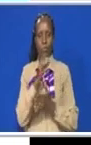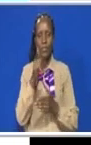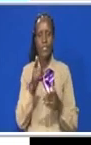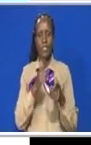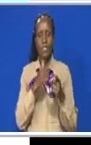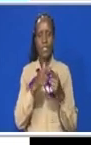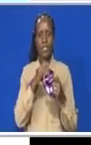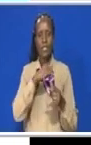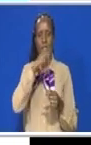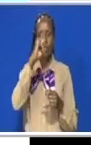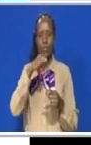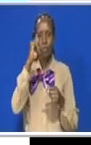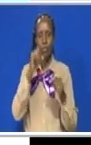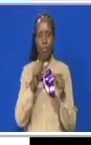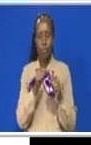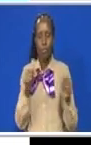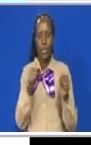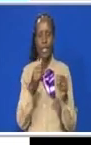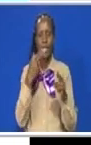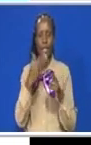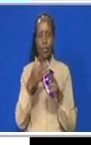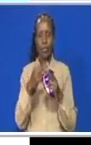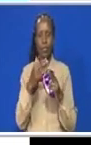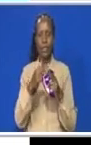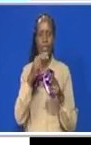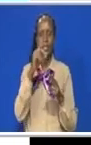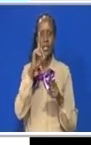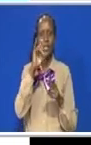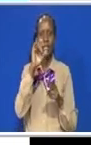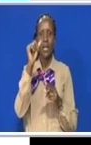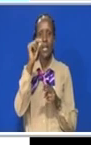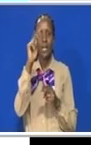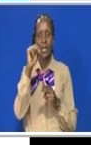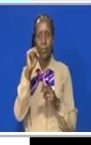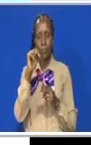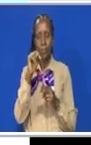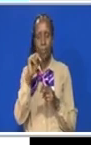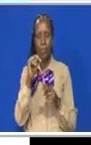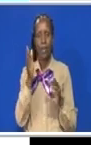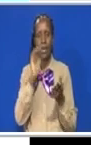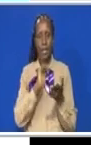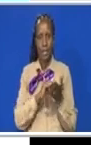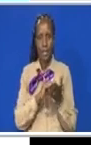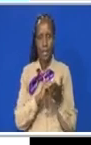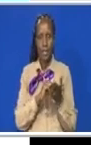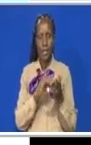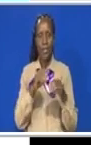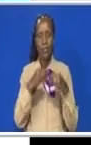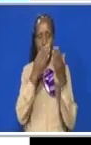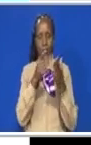draw a well-labeled diagram. You are provided with the following